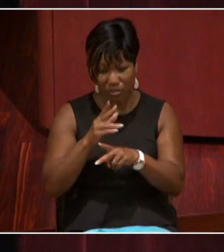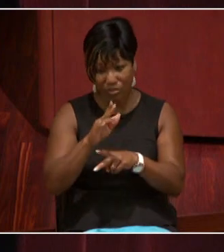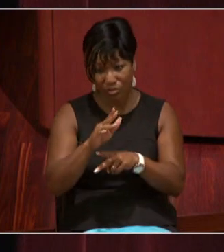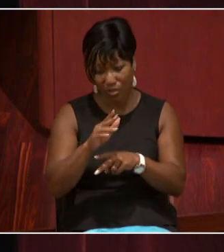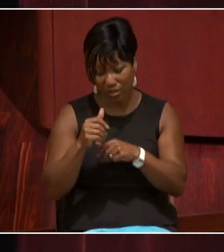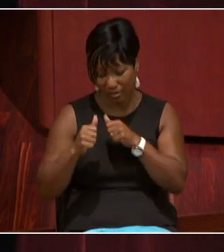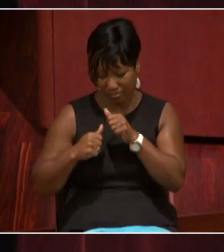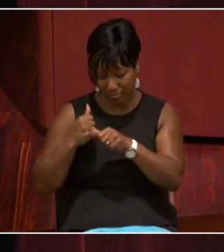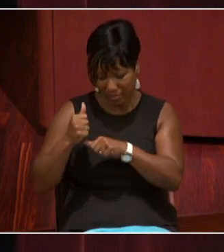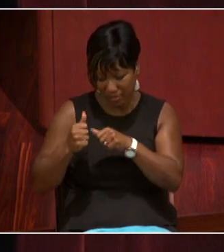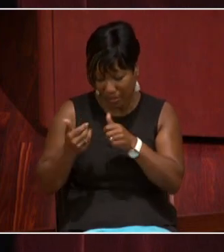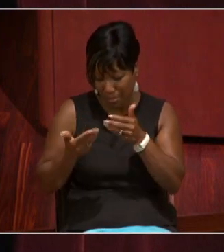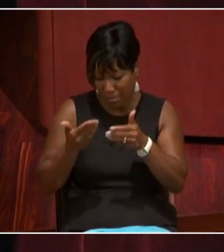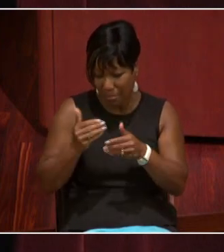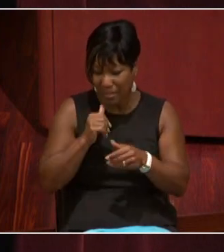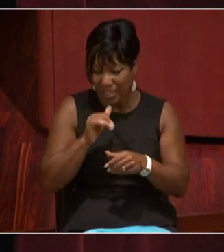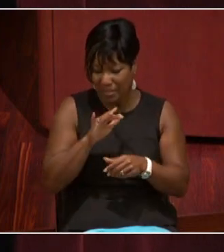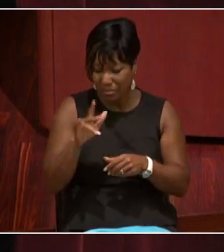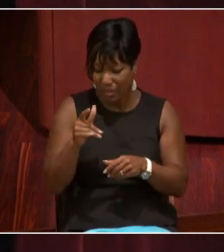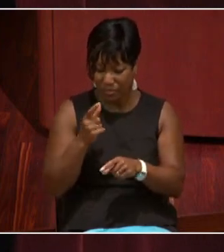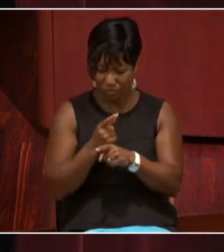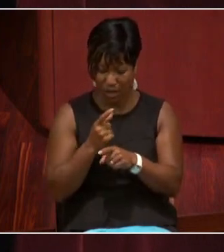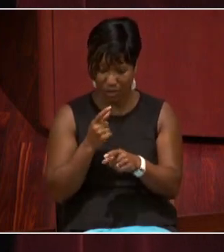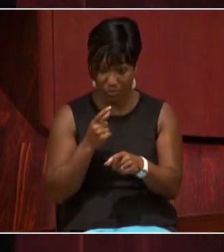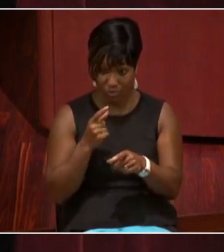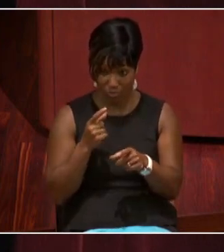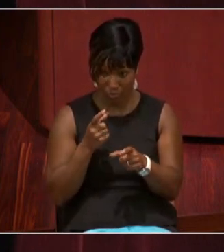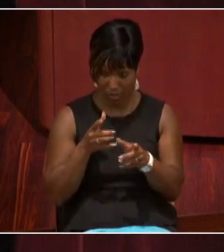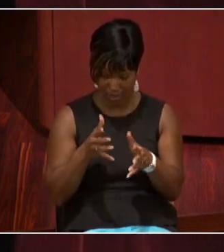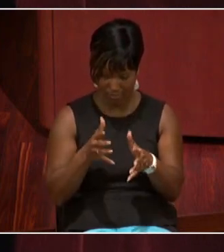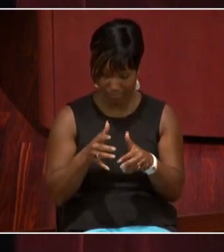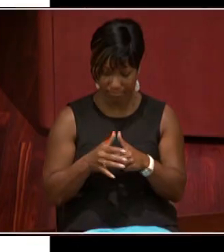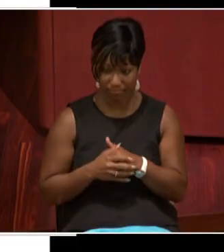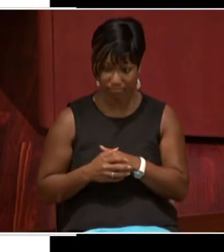may not be spelled the way that you expect it to be.